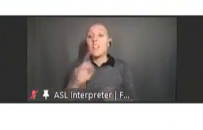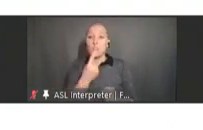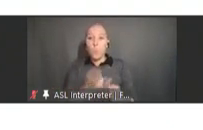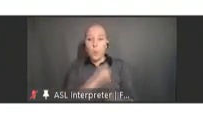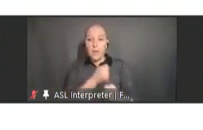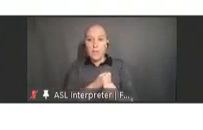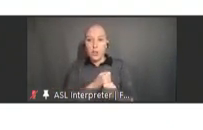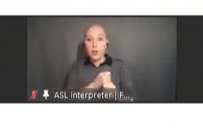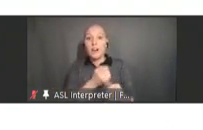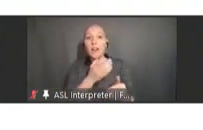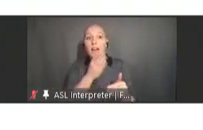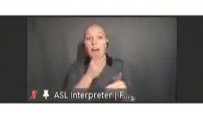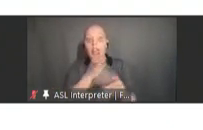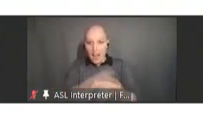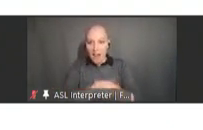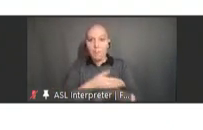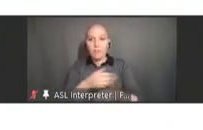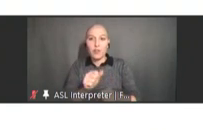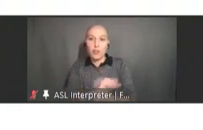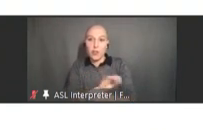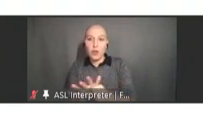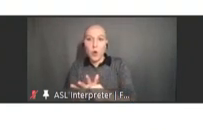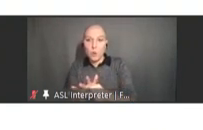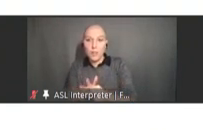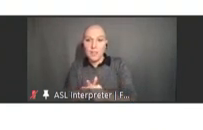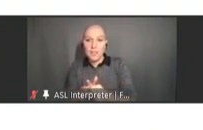emergency under the American Rescue Plan.